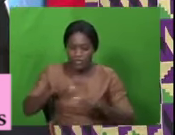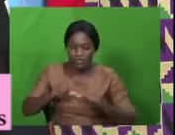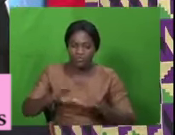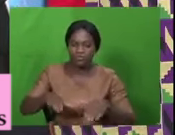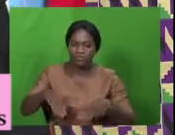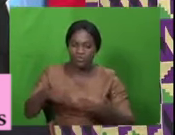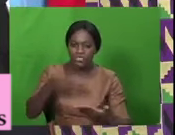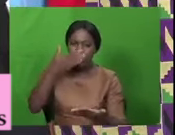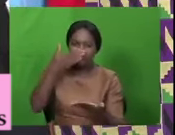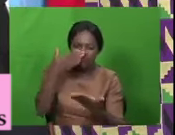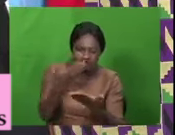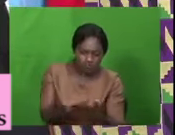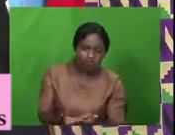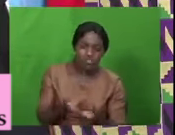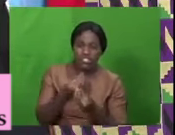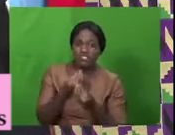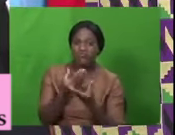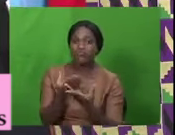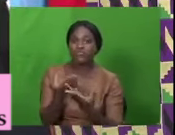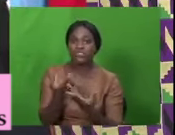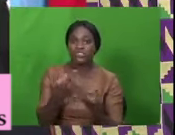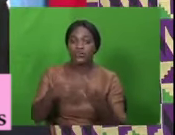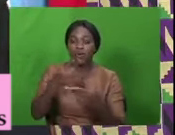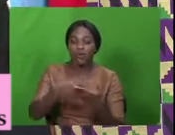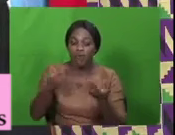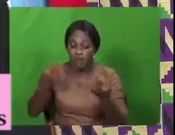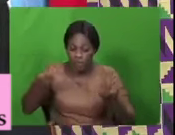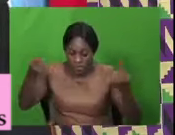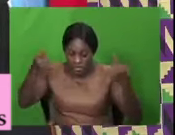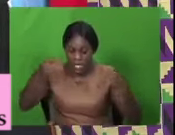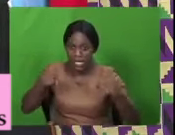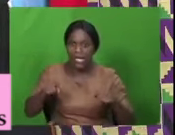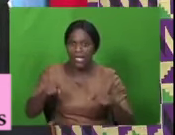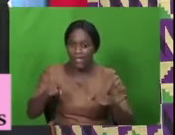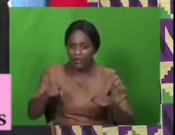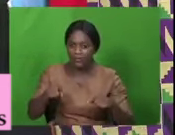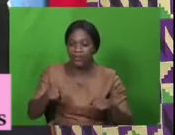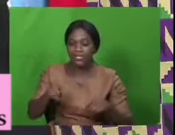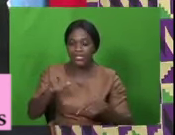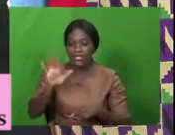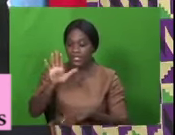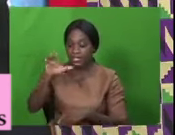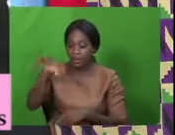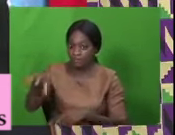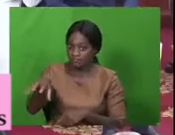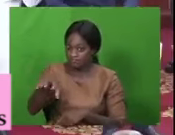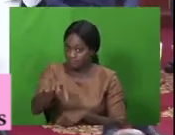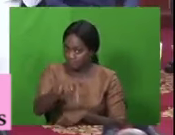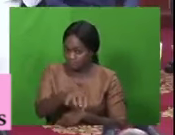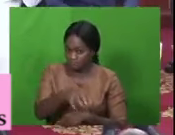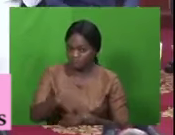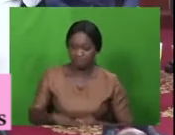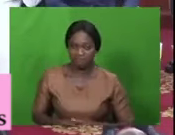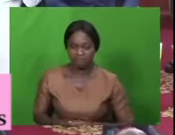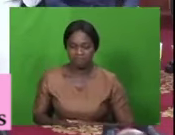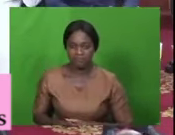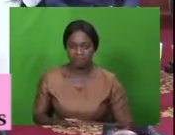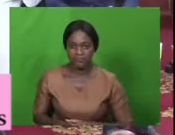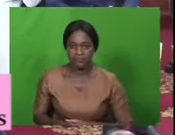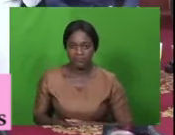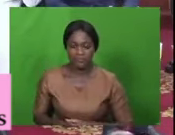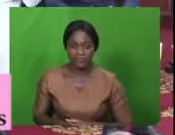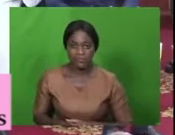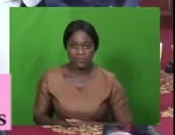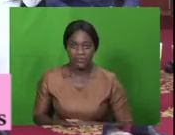official updates on happenings in their respective sectors. I've said, and